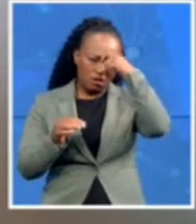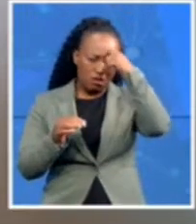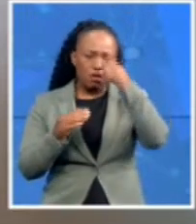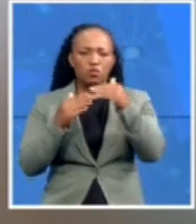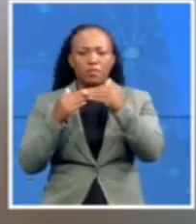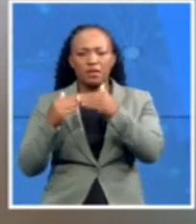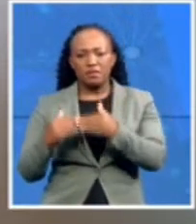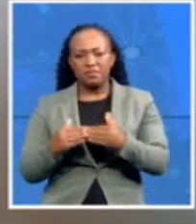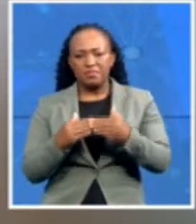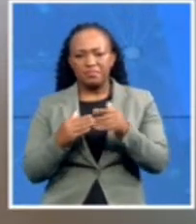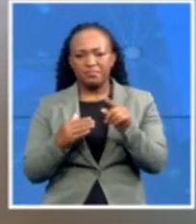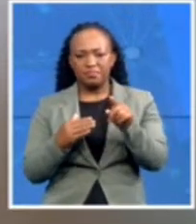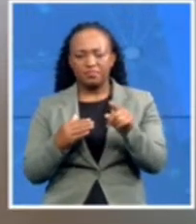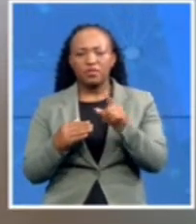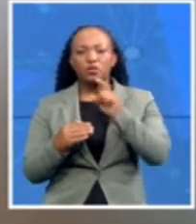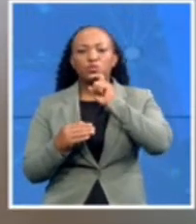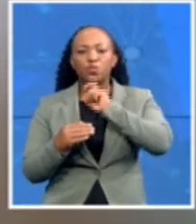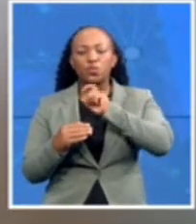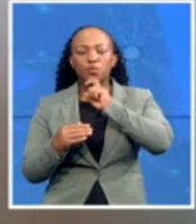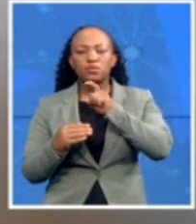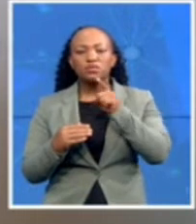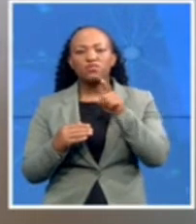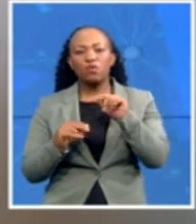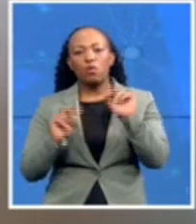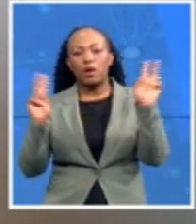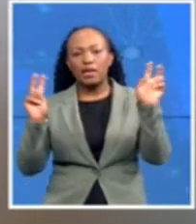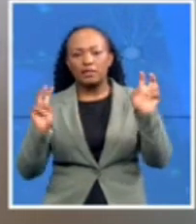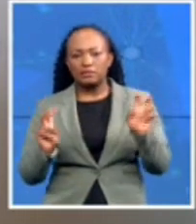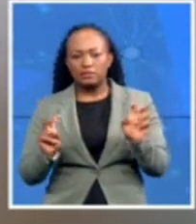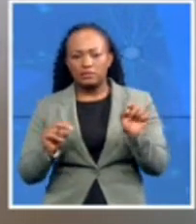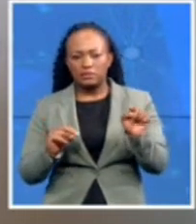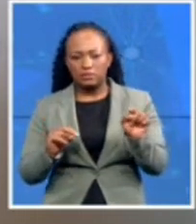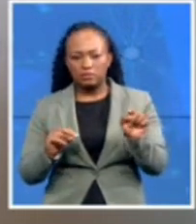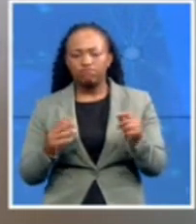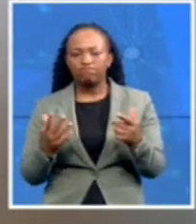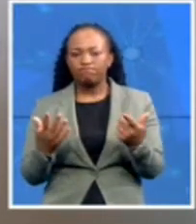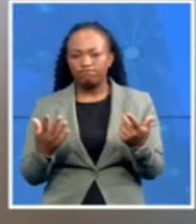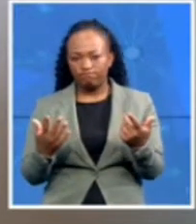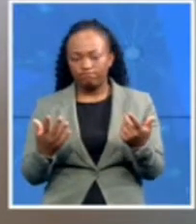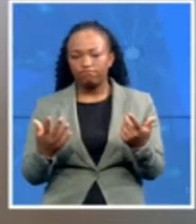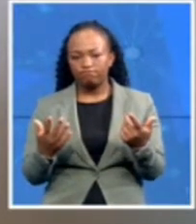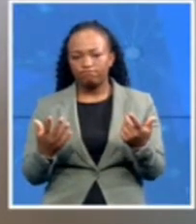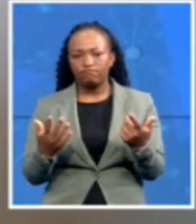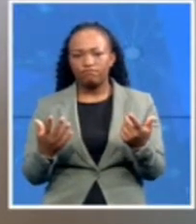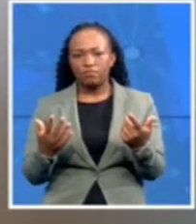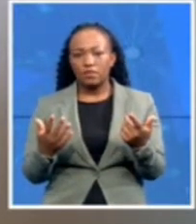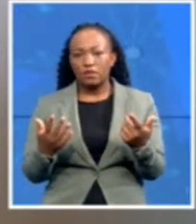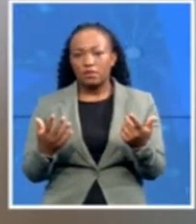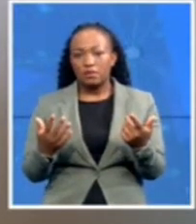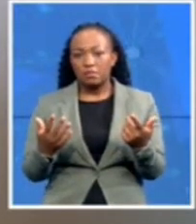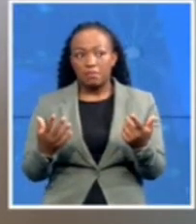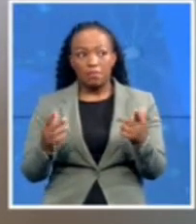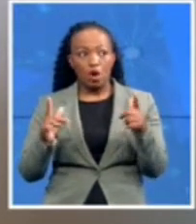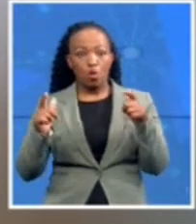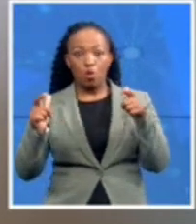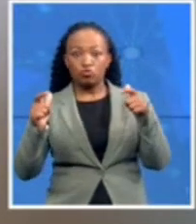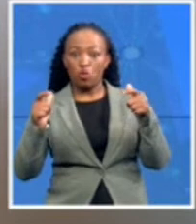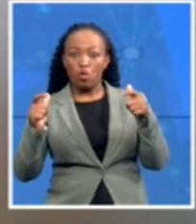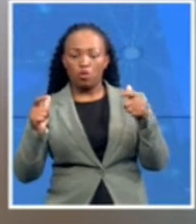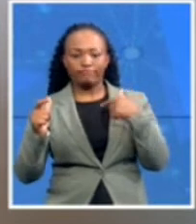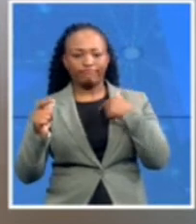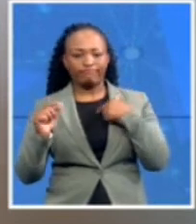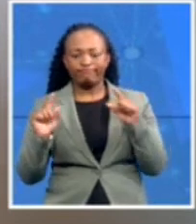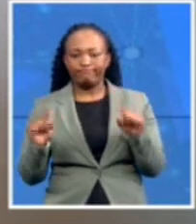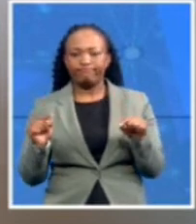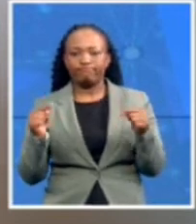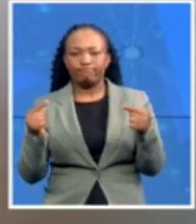electricity. That, of course, is not something that we can control. But if everybody did that, the